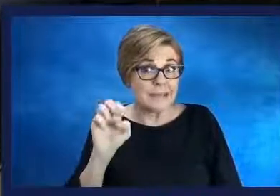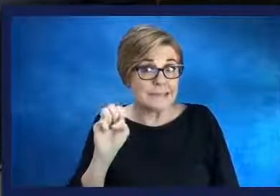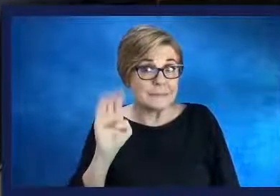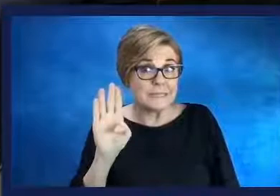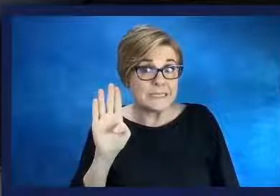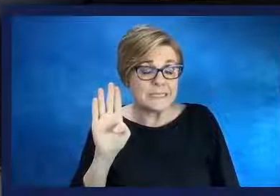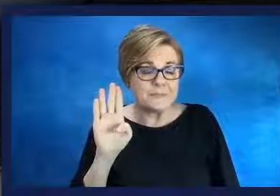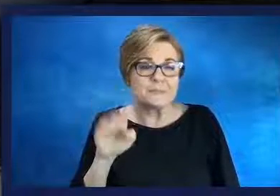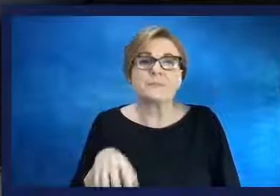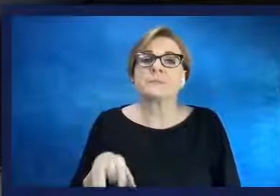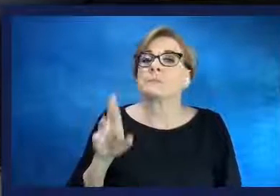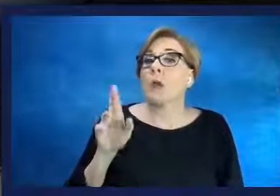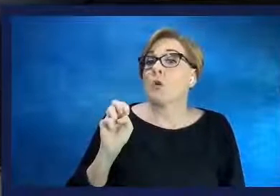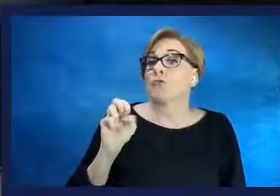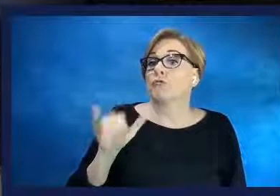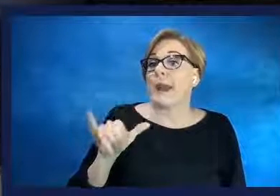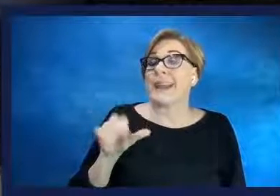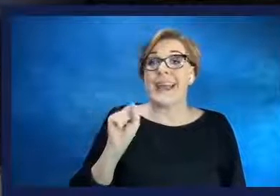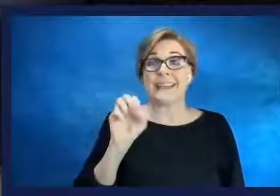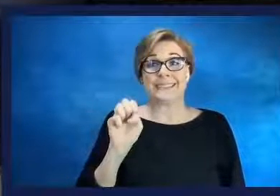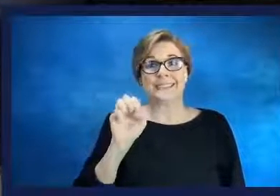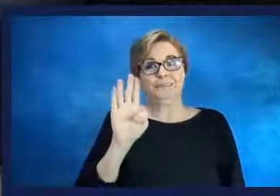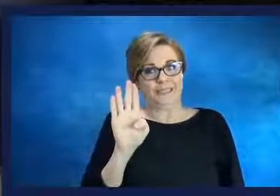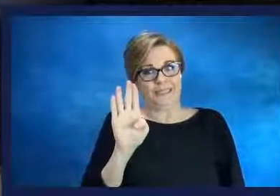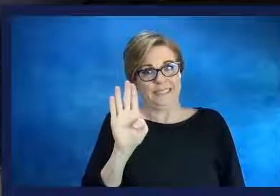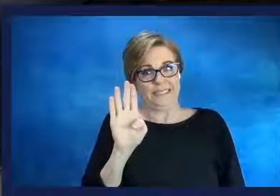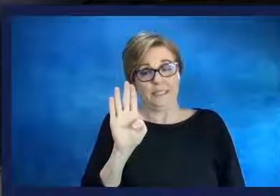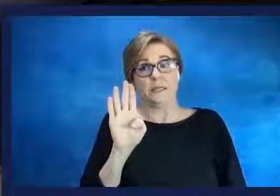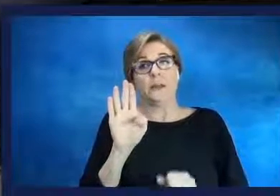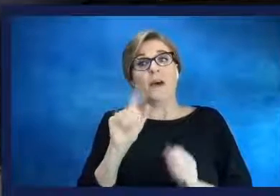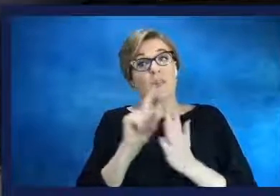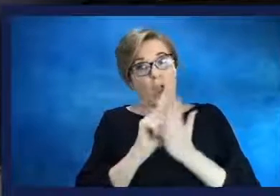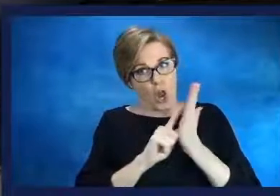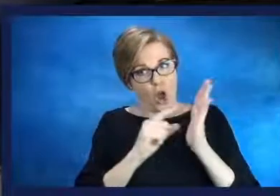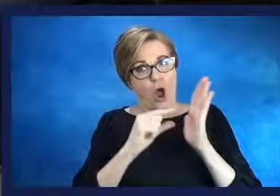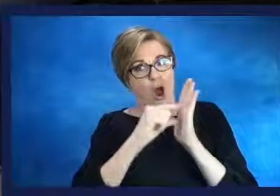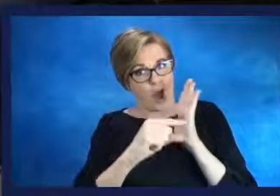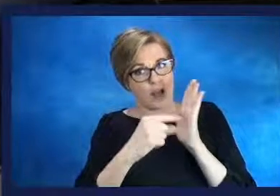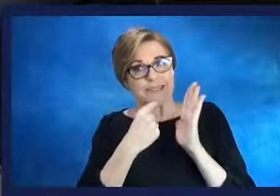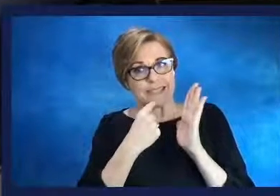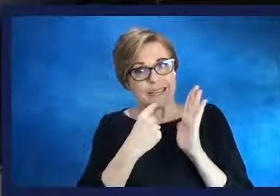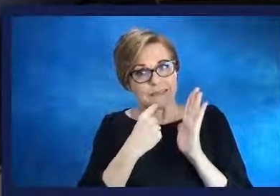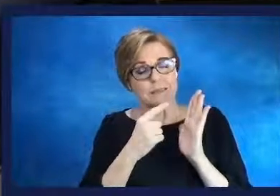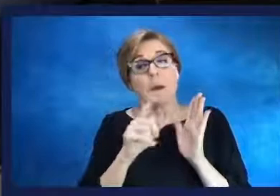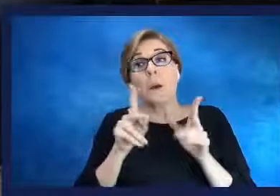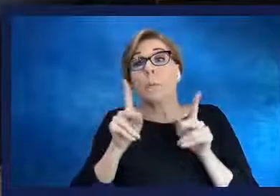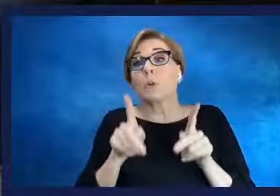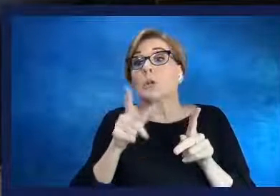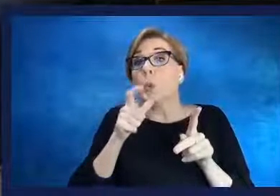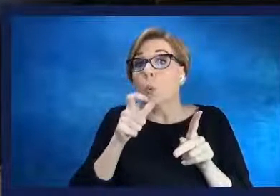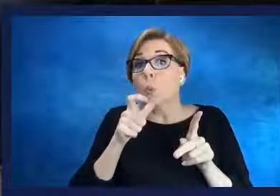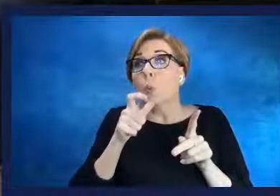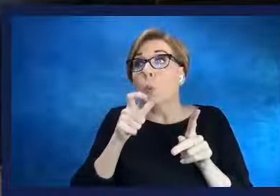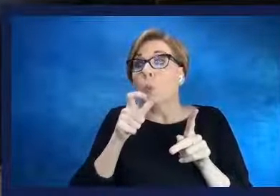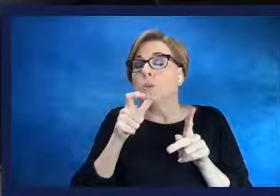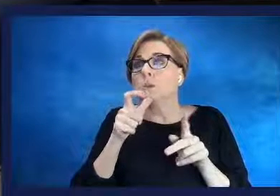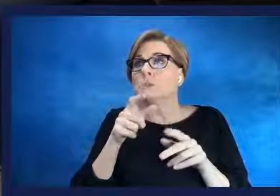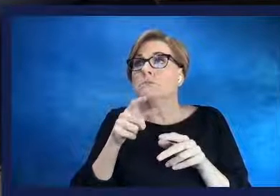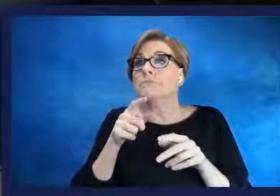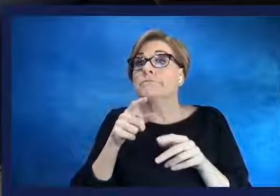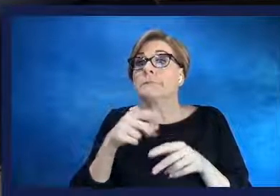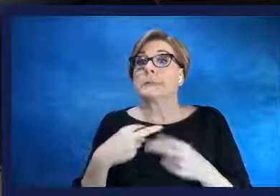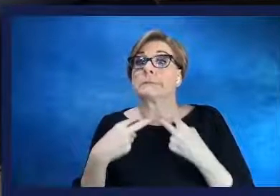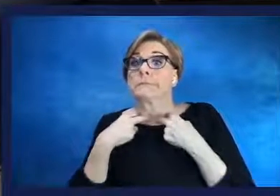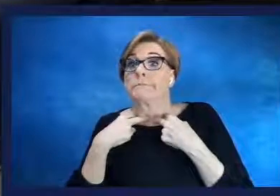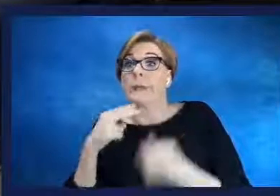as outlined, is specifically to assist somebody with the physical limitations, or they are confined, example, hospital. They can't get out to